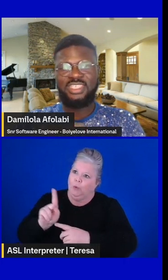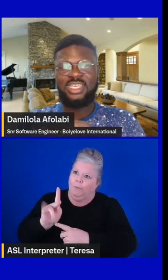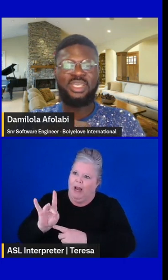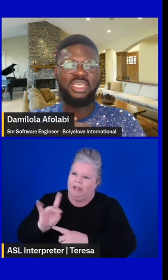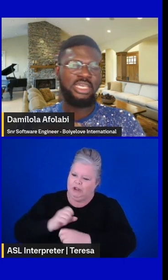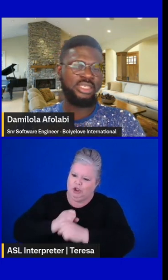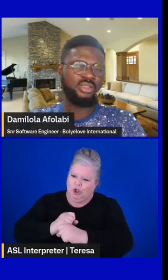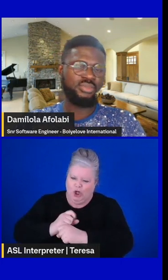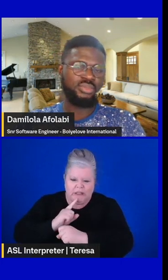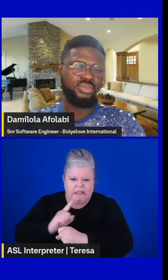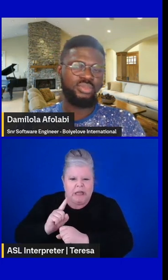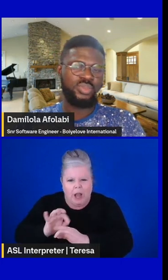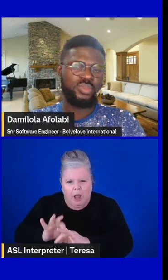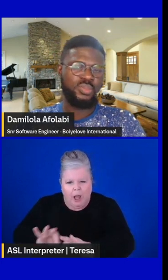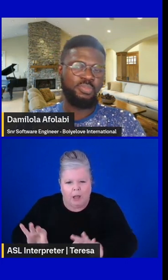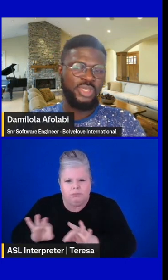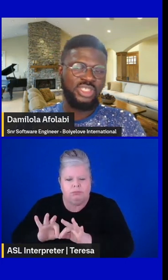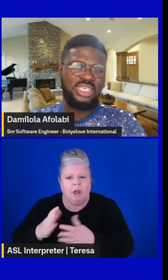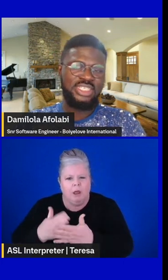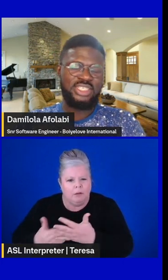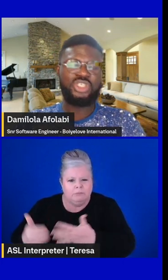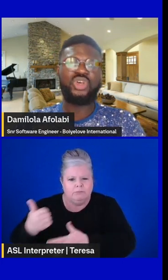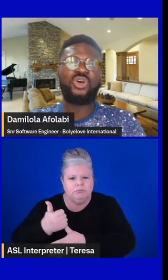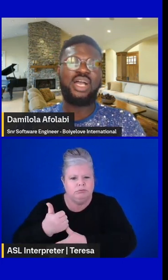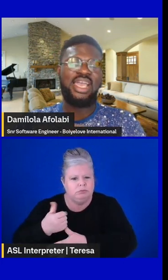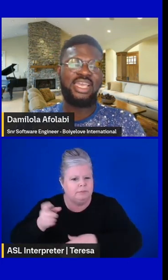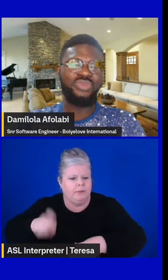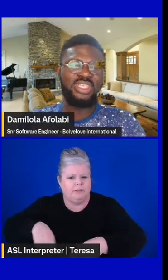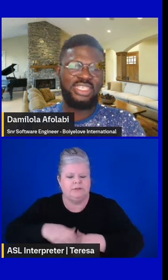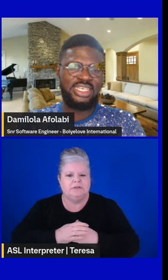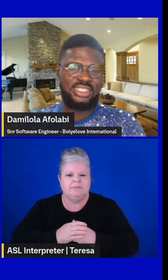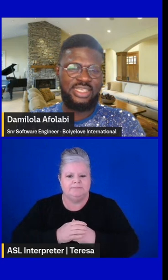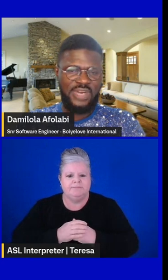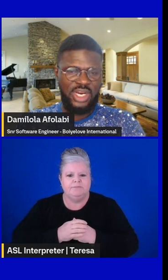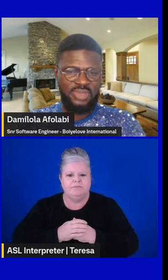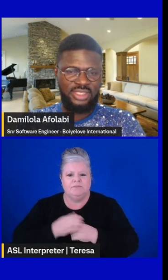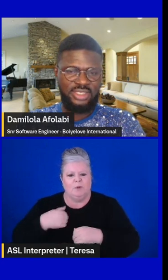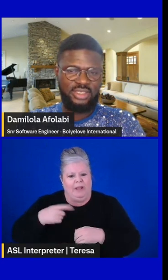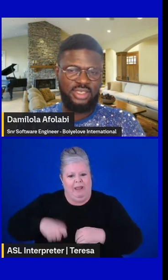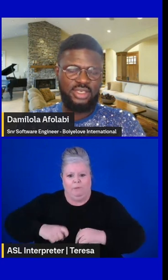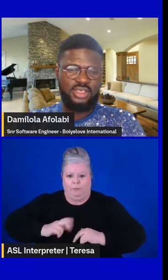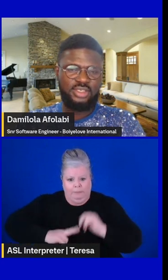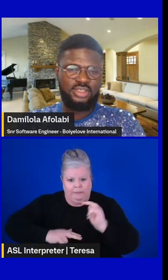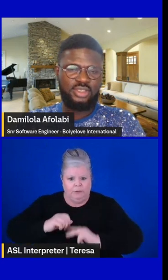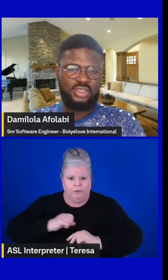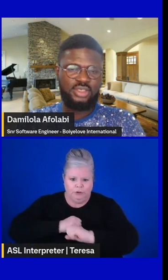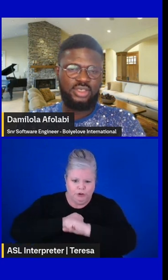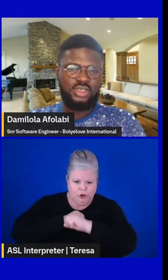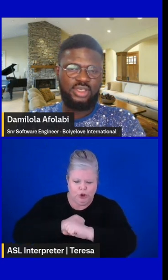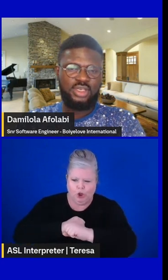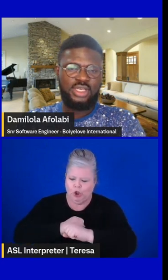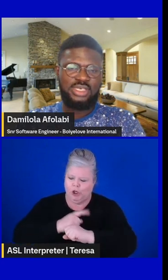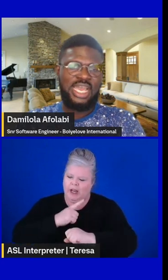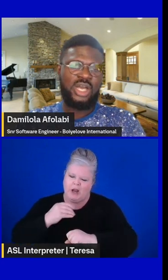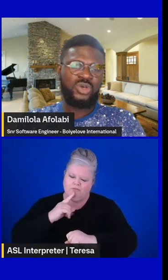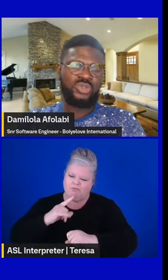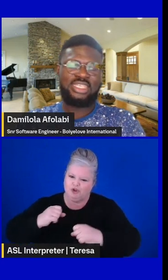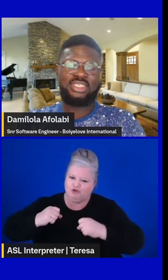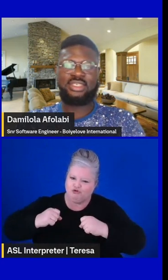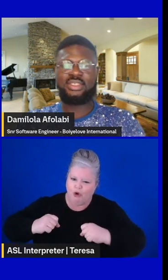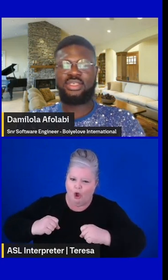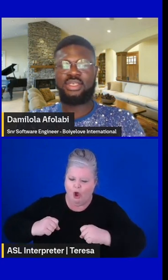It's the first step in building a secure and resilient environment.